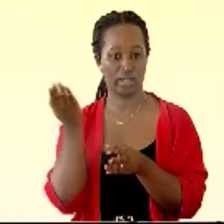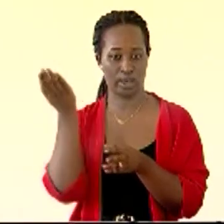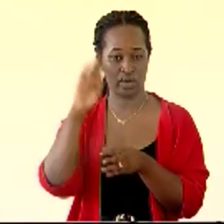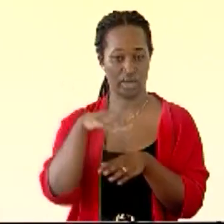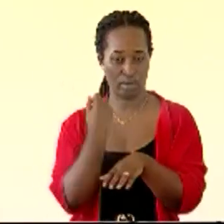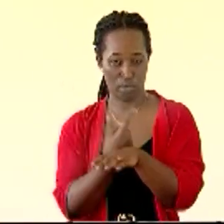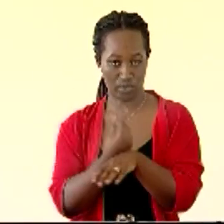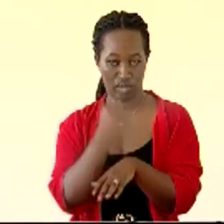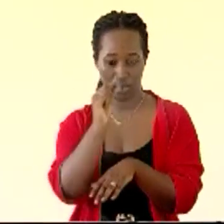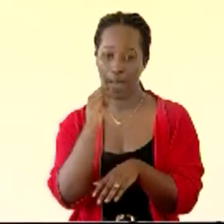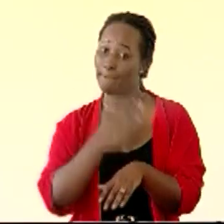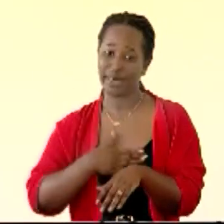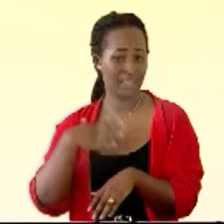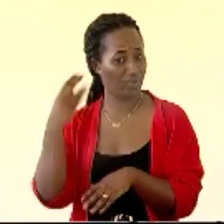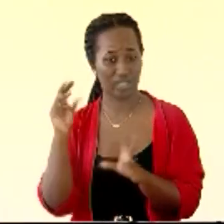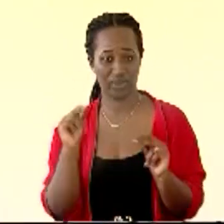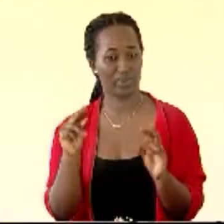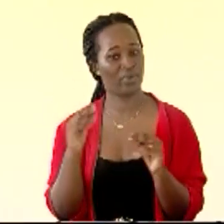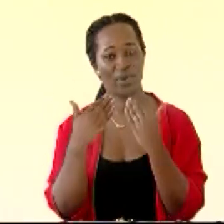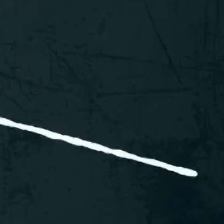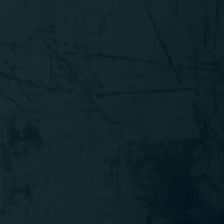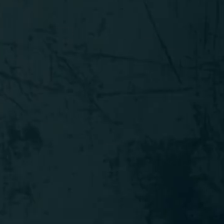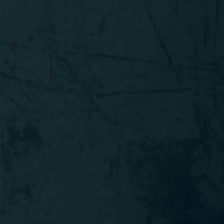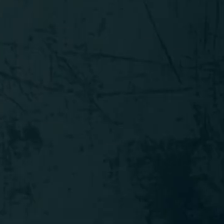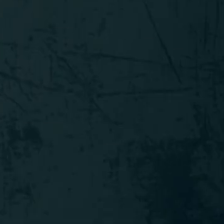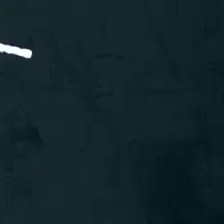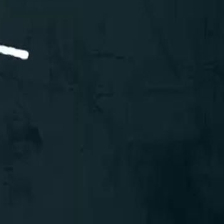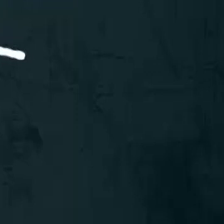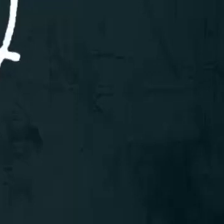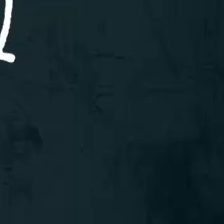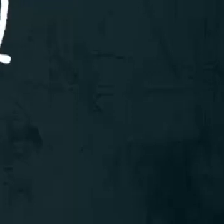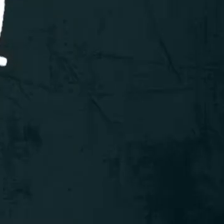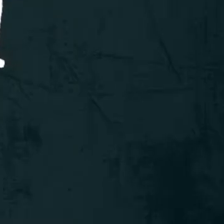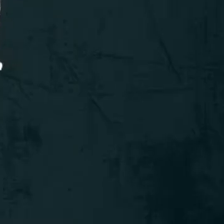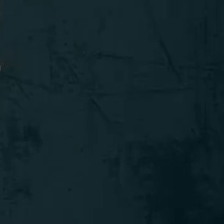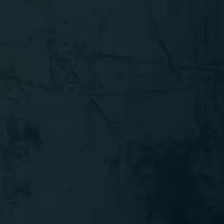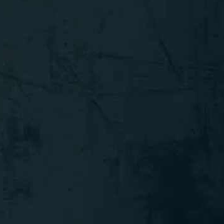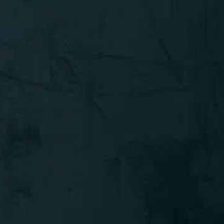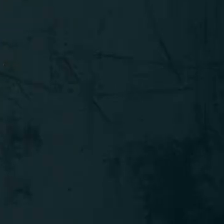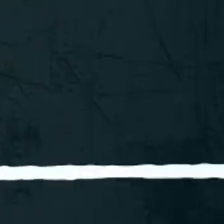Please don't go away. Thank you so much.